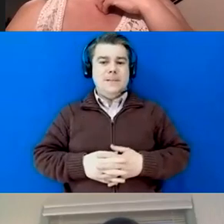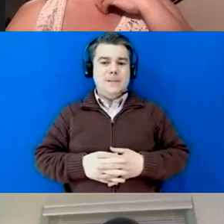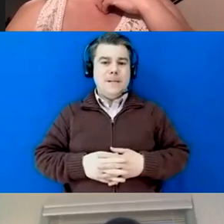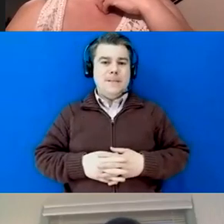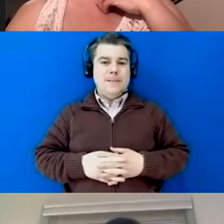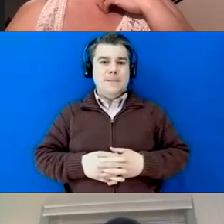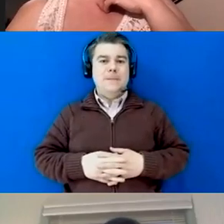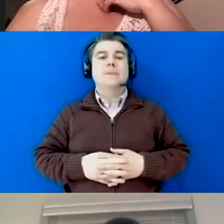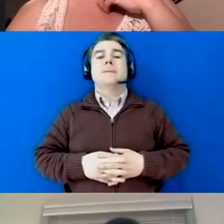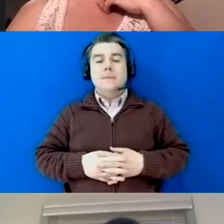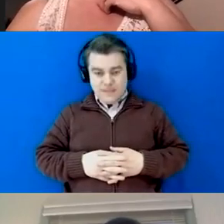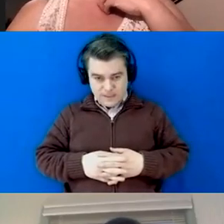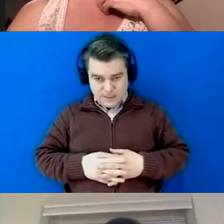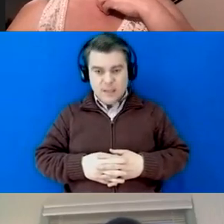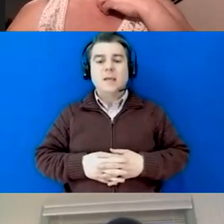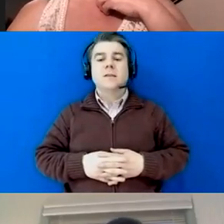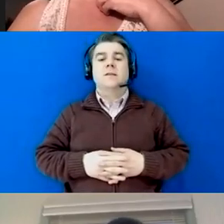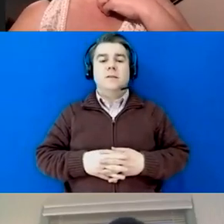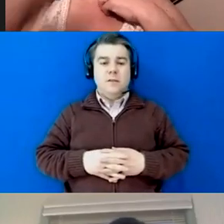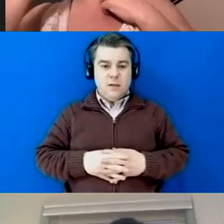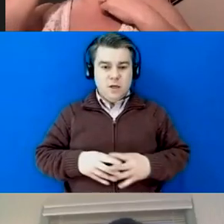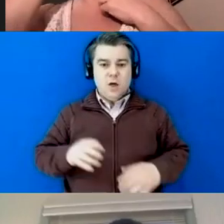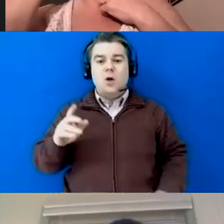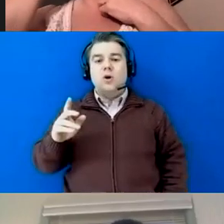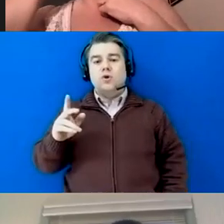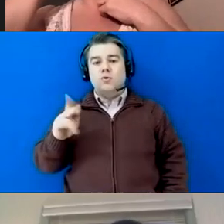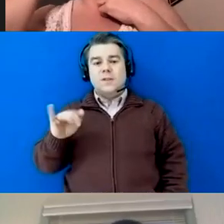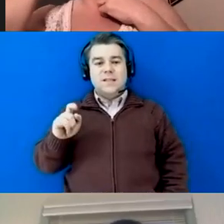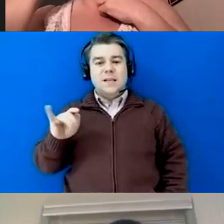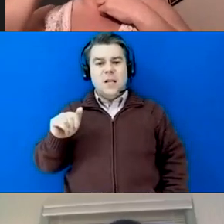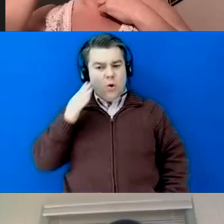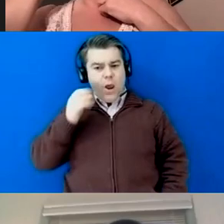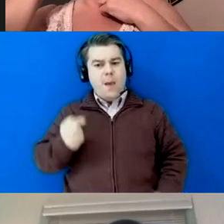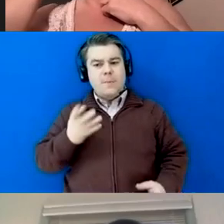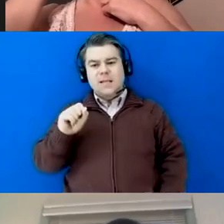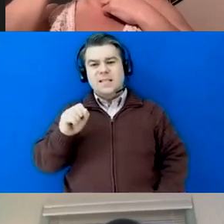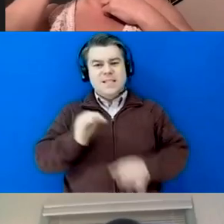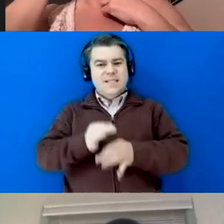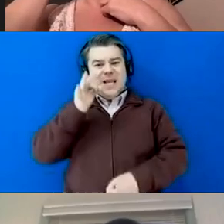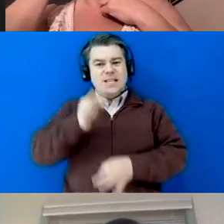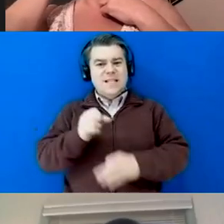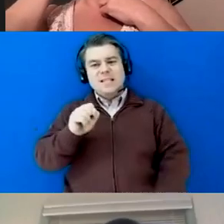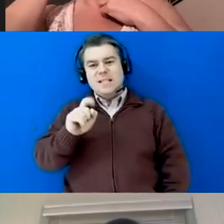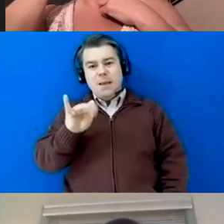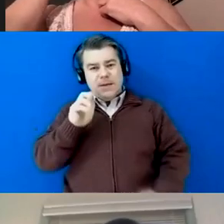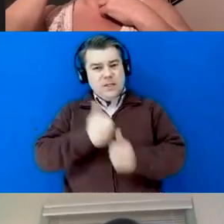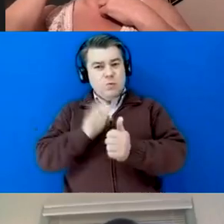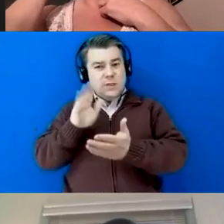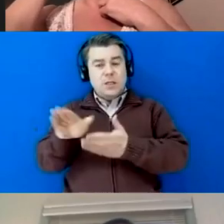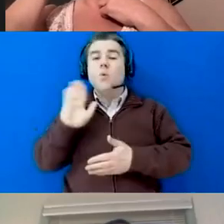Yes, Christina had a really good question. Do you know how many sticks of Slim each sample sequence will send? They send